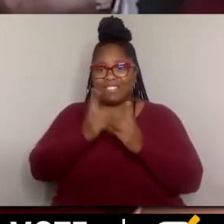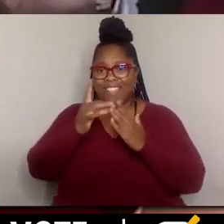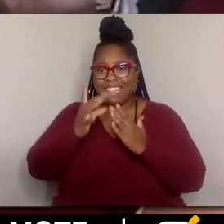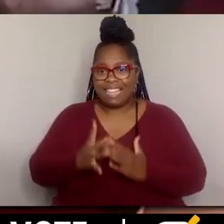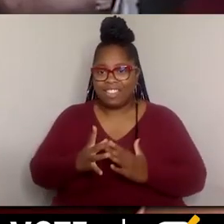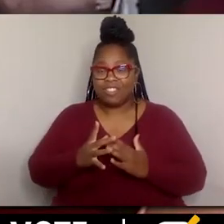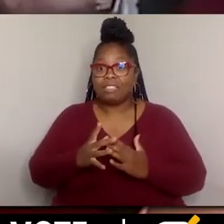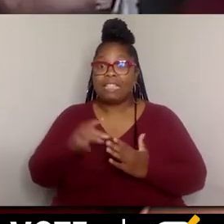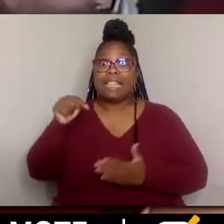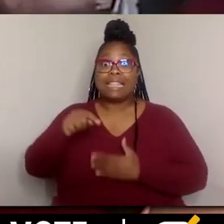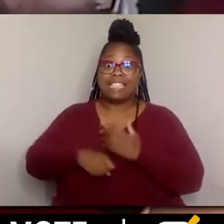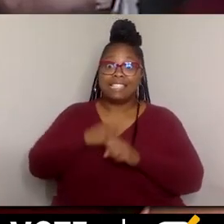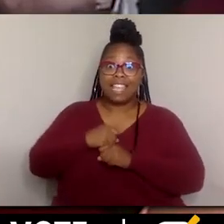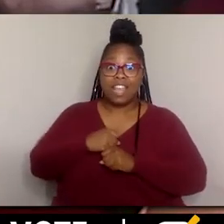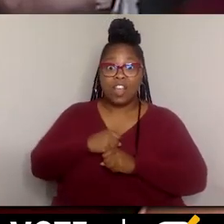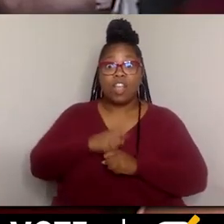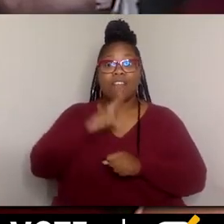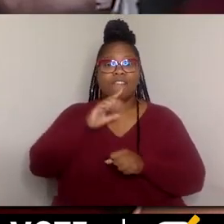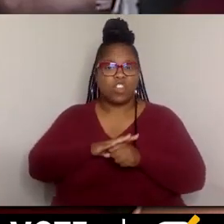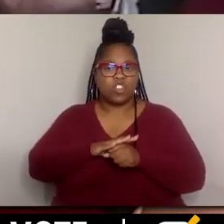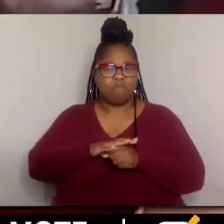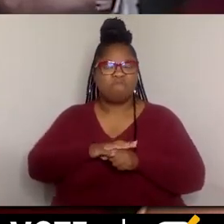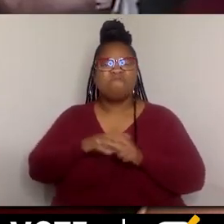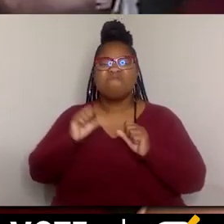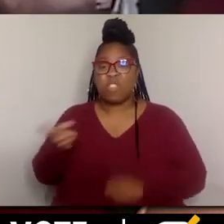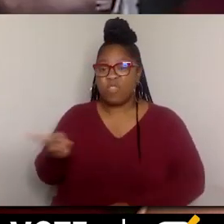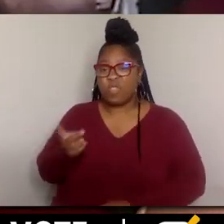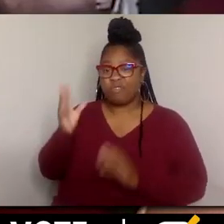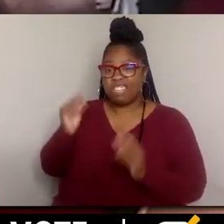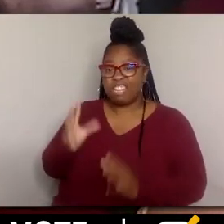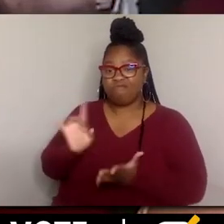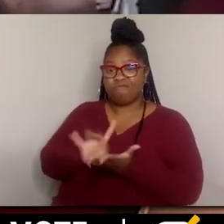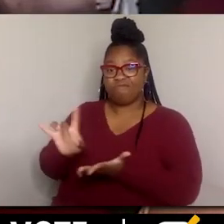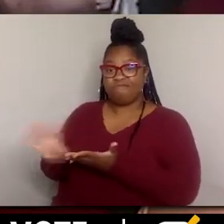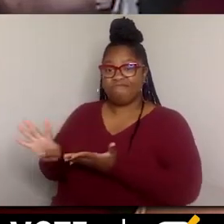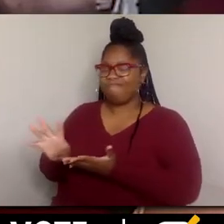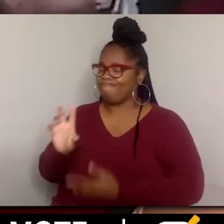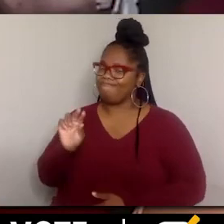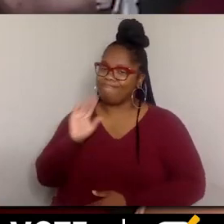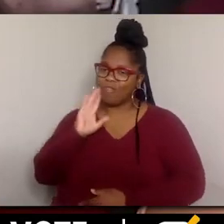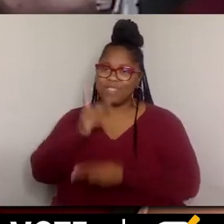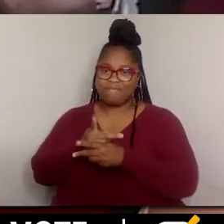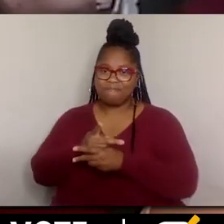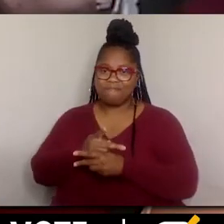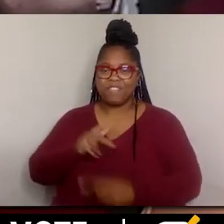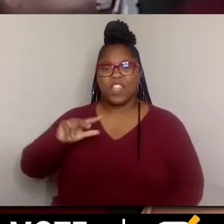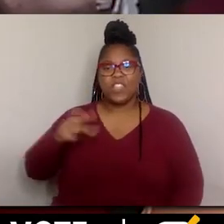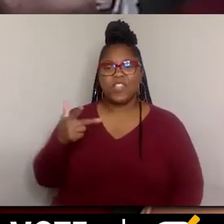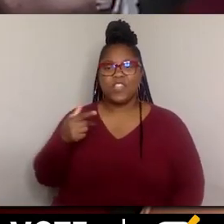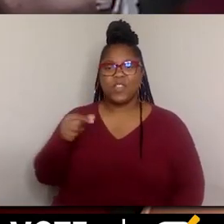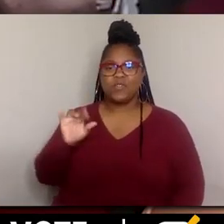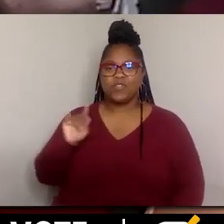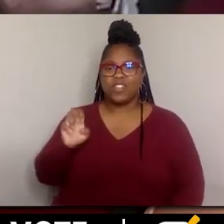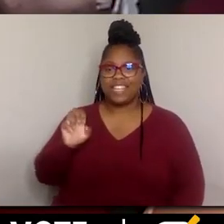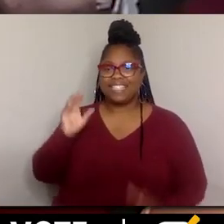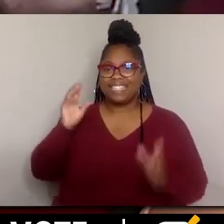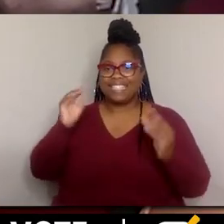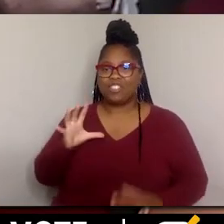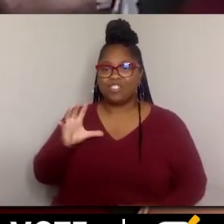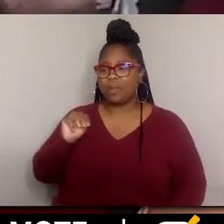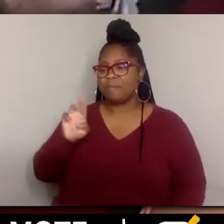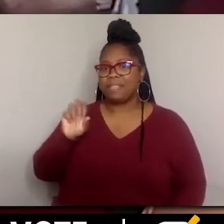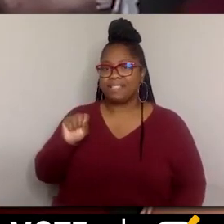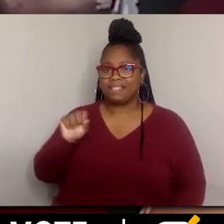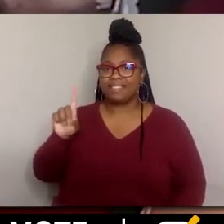teachers would stay at the school. Third grade teacher Ms. Dunlap whose position was saved called the